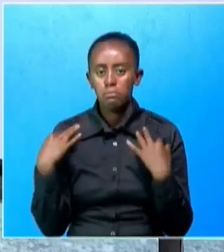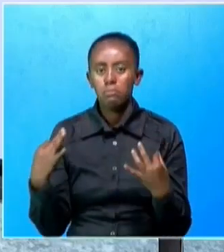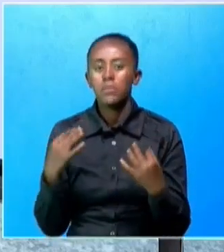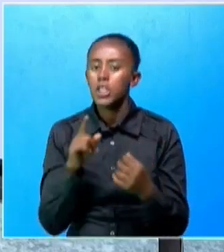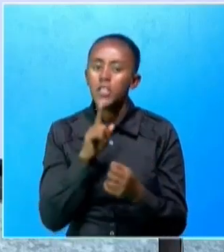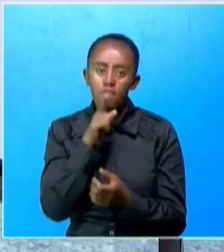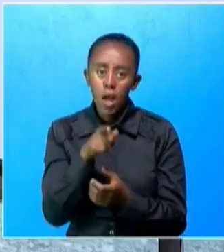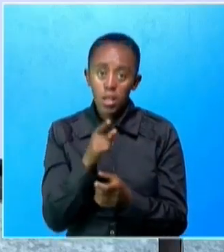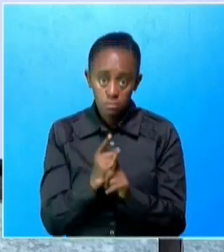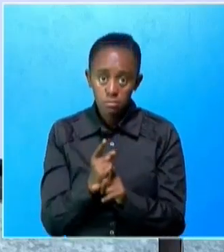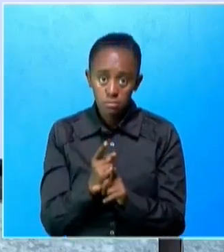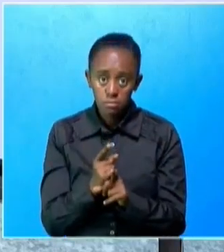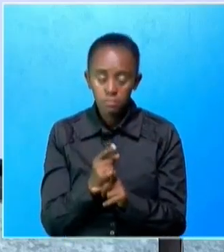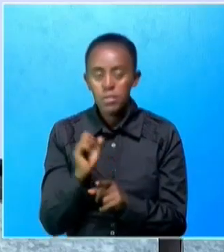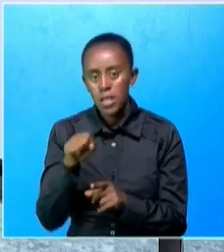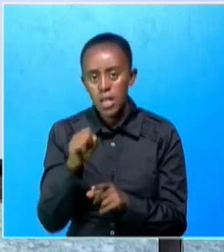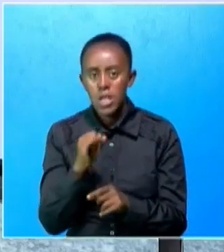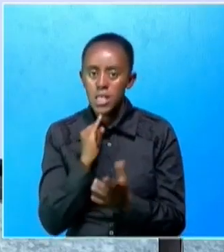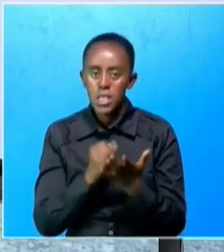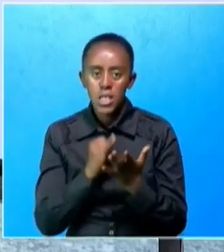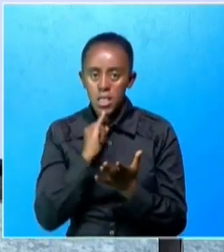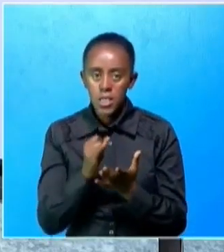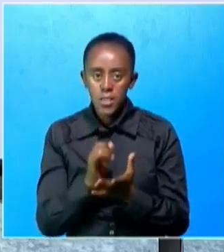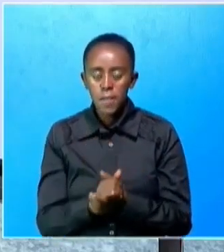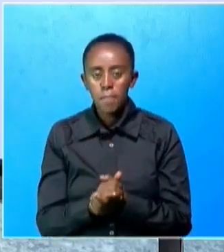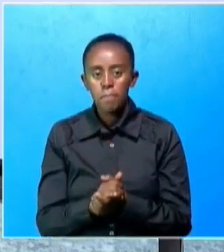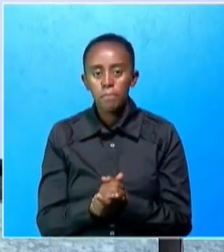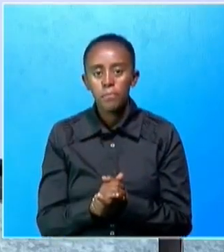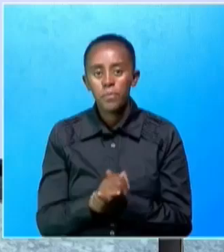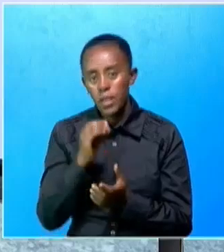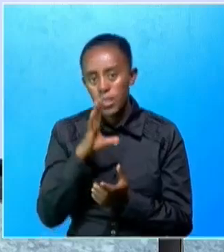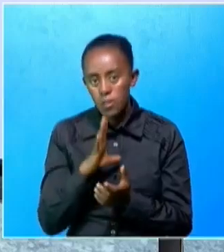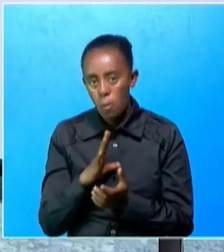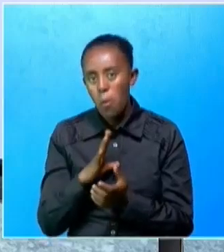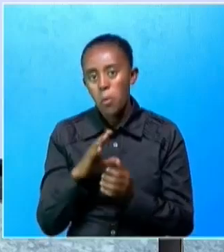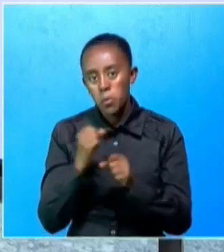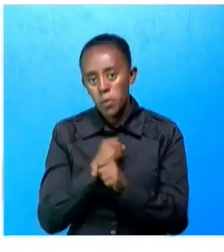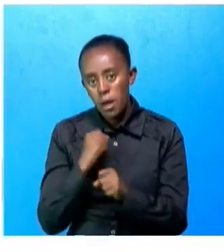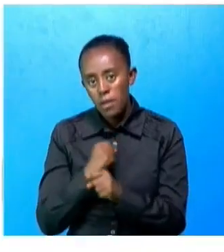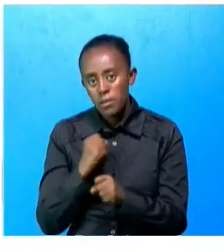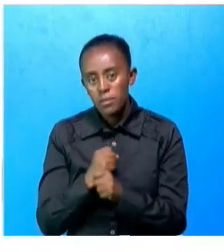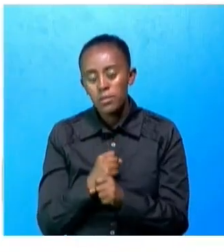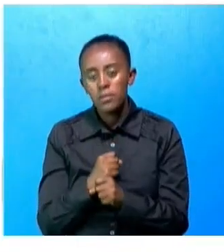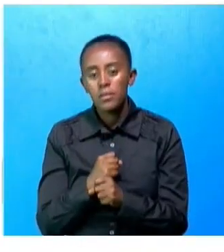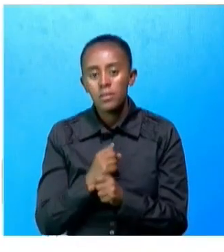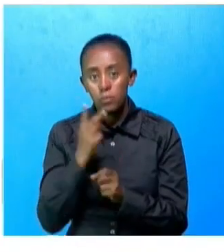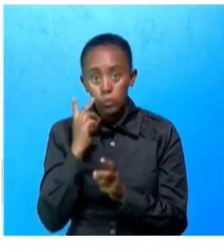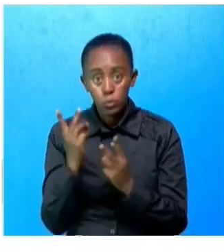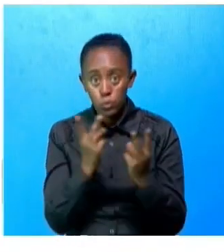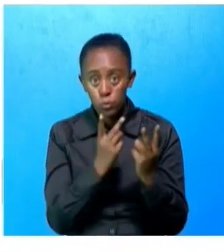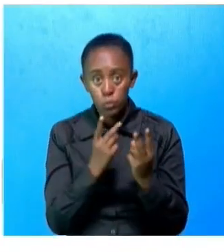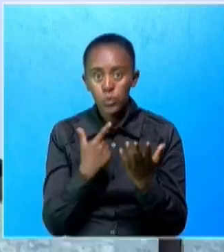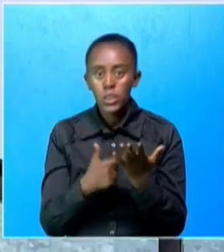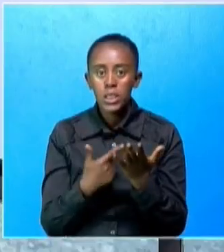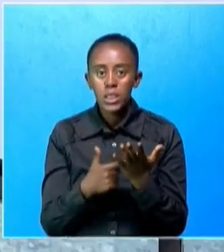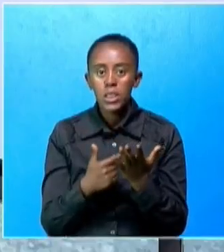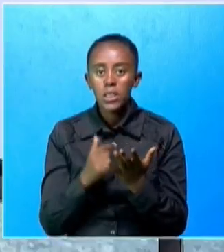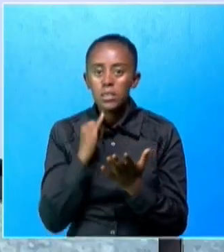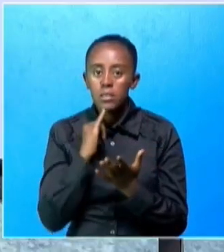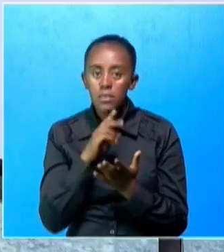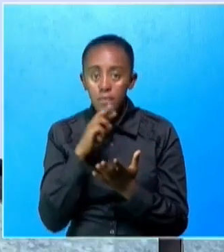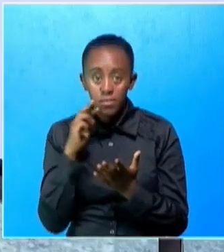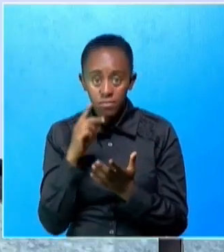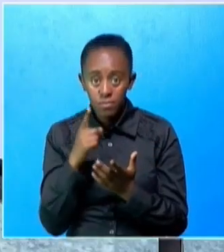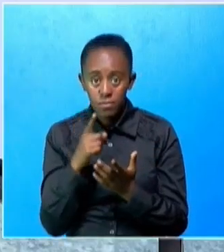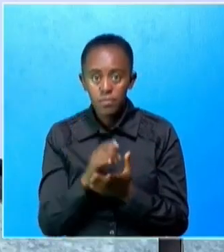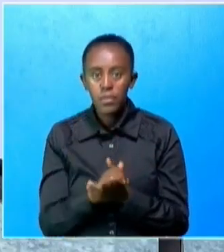fact, isn't it? Yes, it is. So someone does. Look now, this is a verb. Have you get